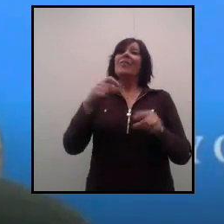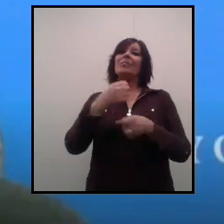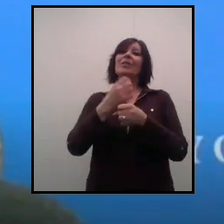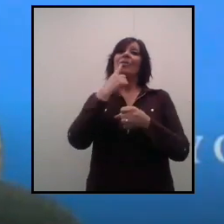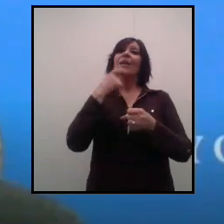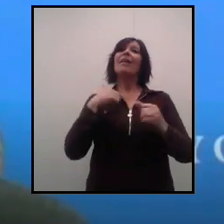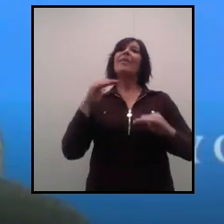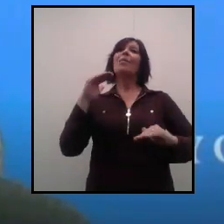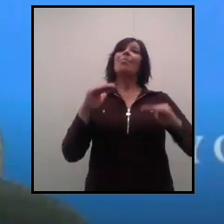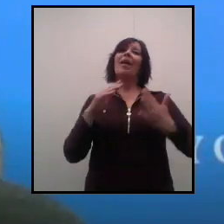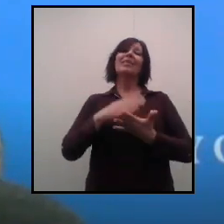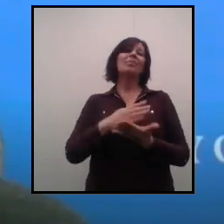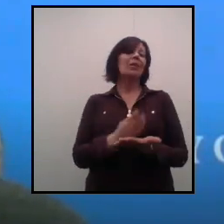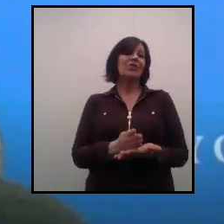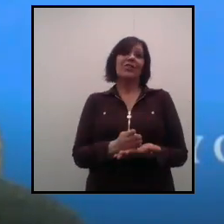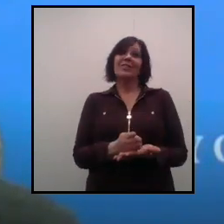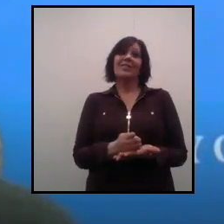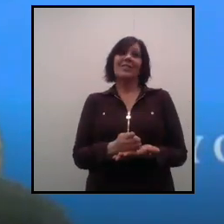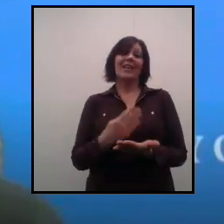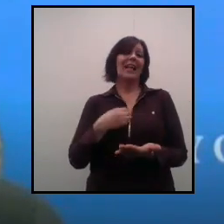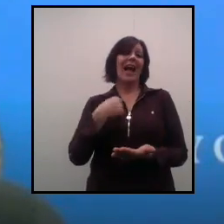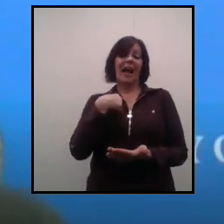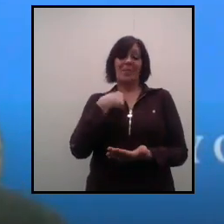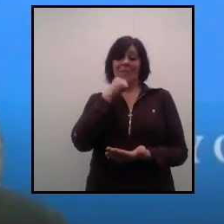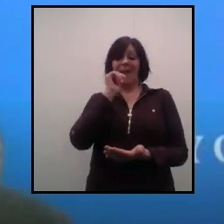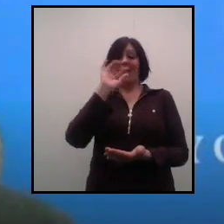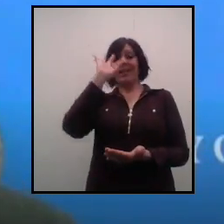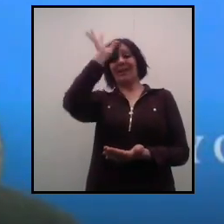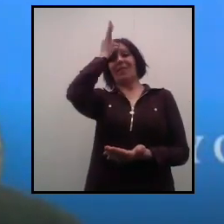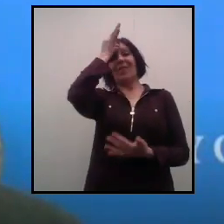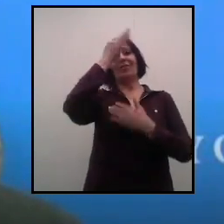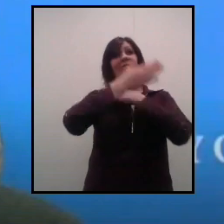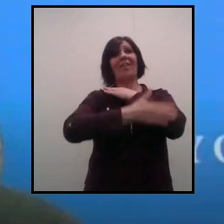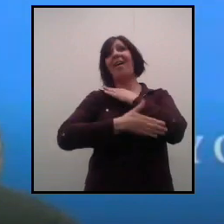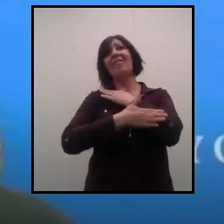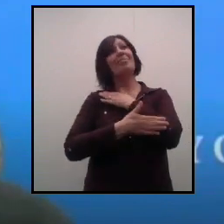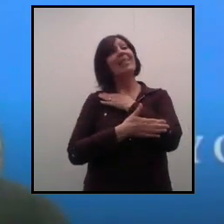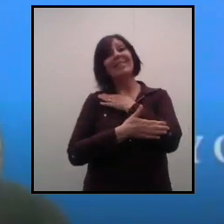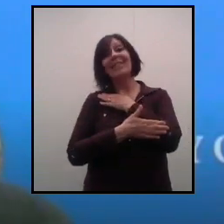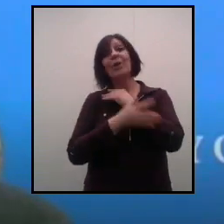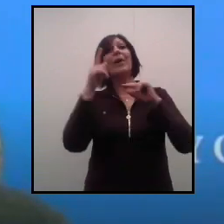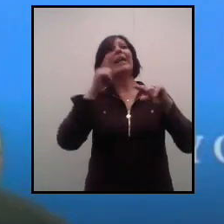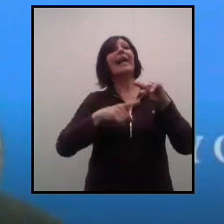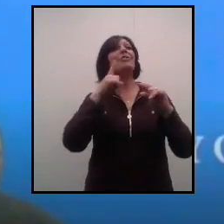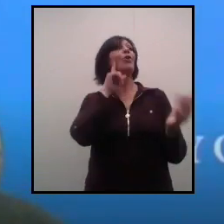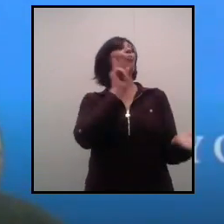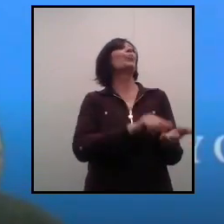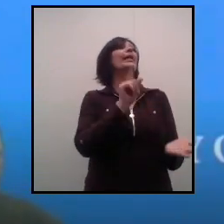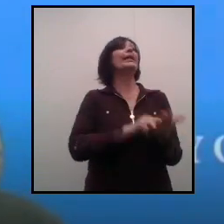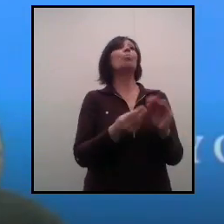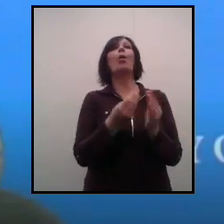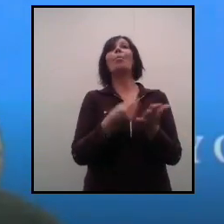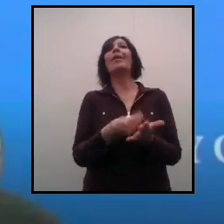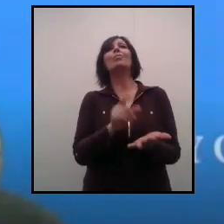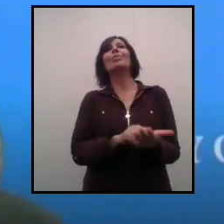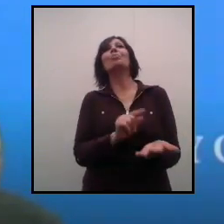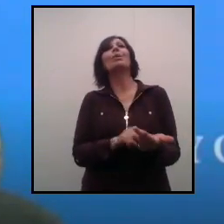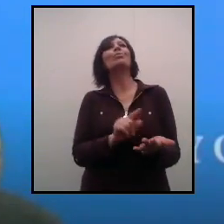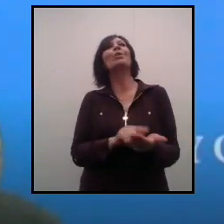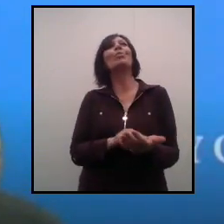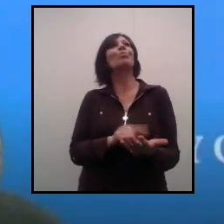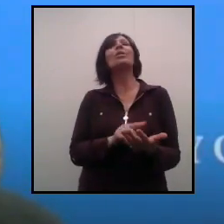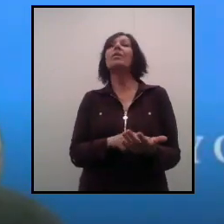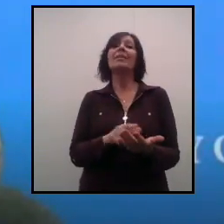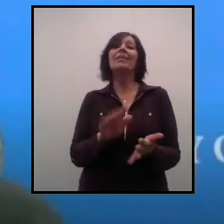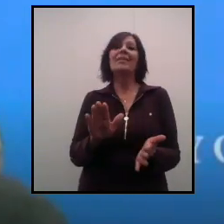budget. And I'm not like the federal government, or I should say Erie County's not like the federal government. We can't just print more money. We have to